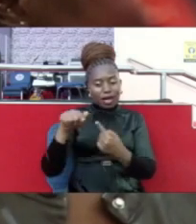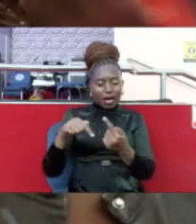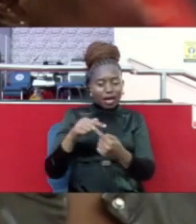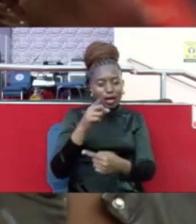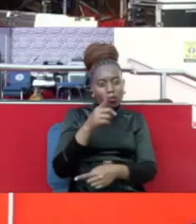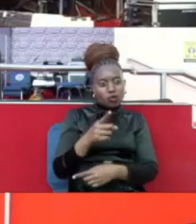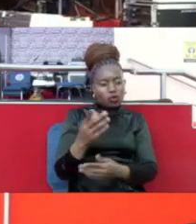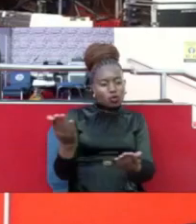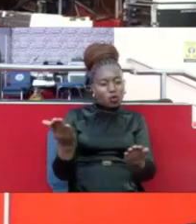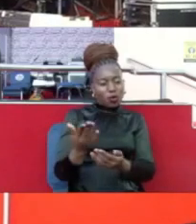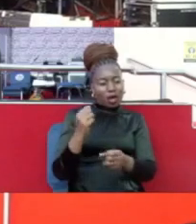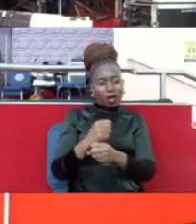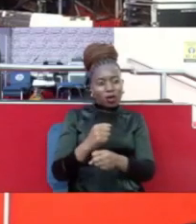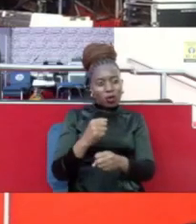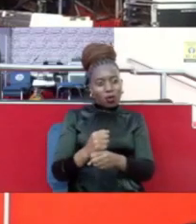or shop,